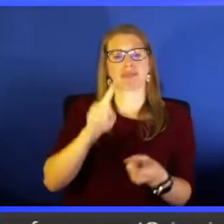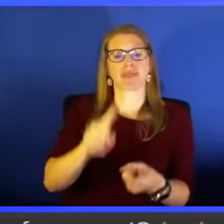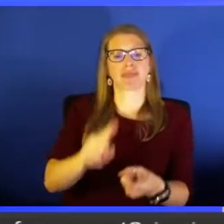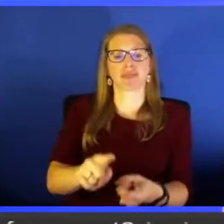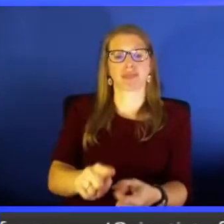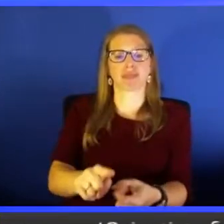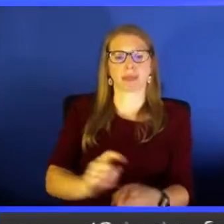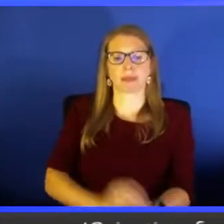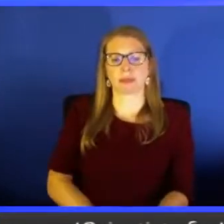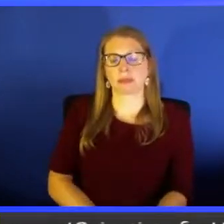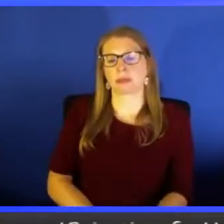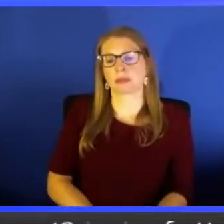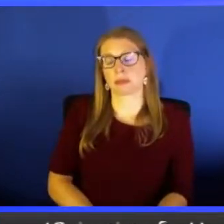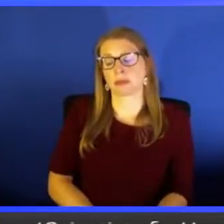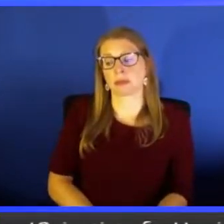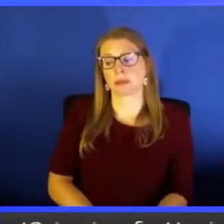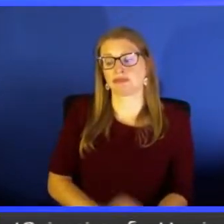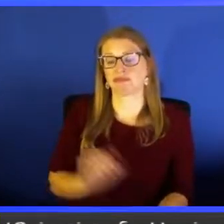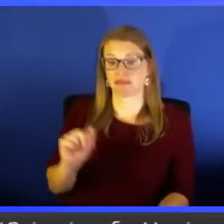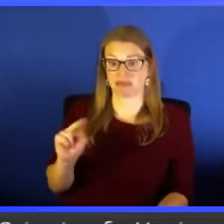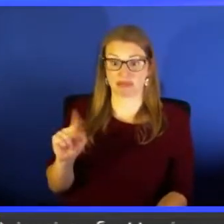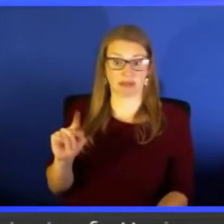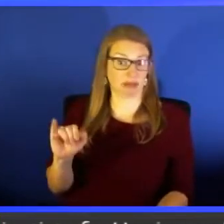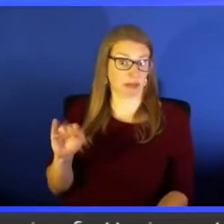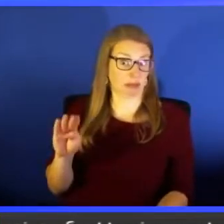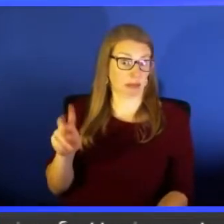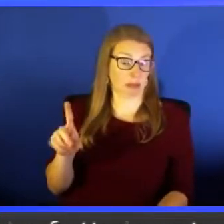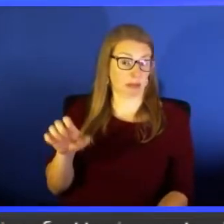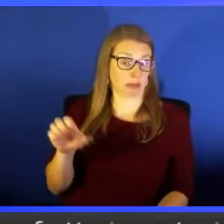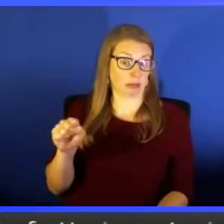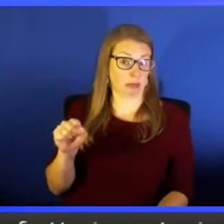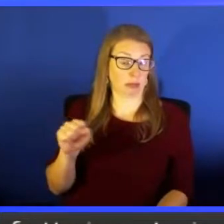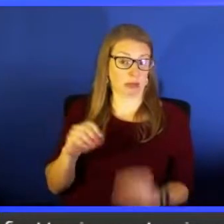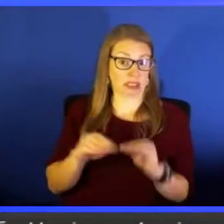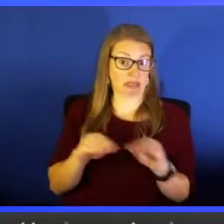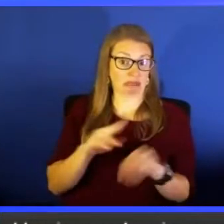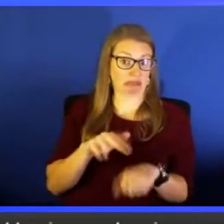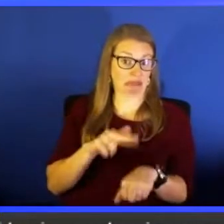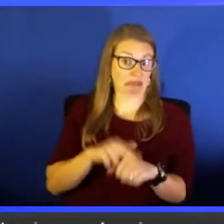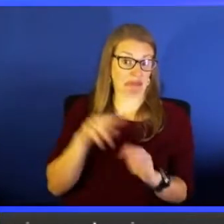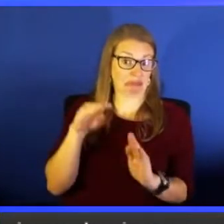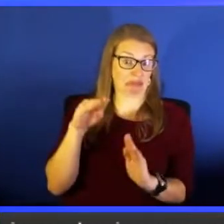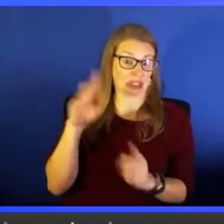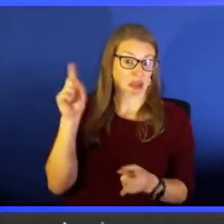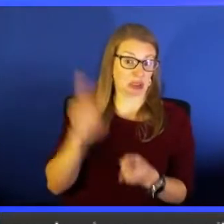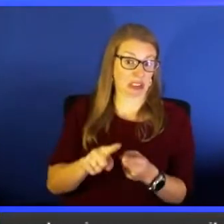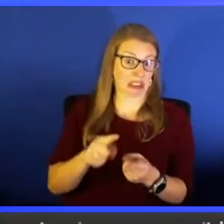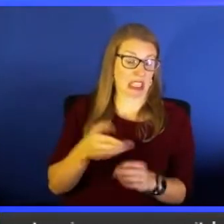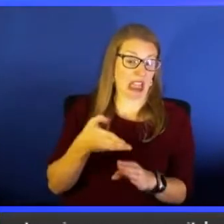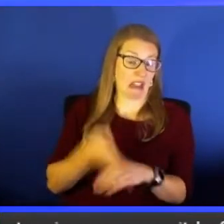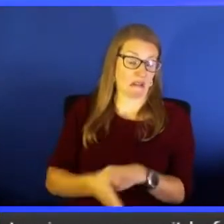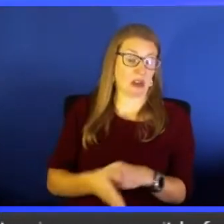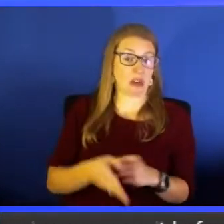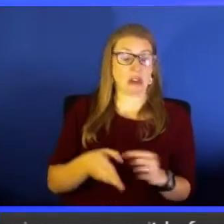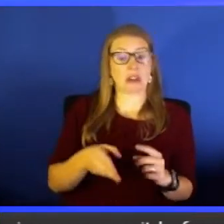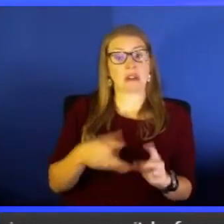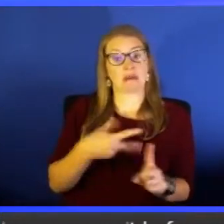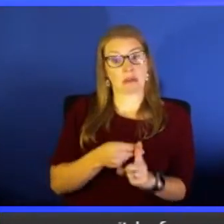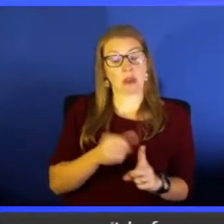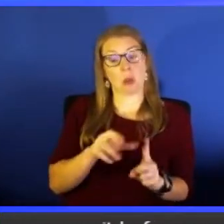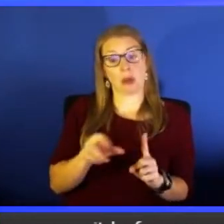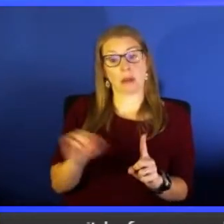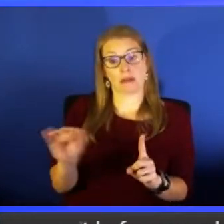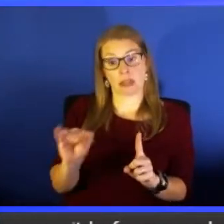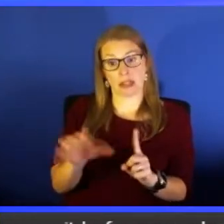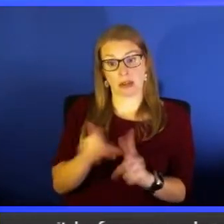Is that due to decreased antibody levels, which naturally decrease after vaccination or infection, or is it due to virus